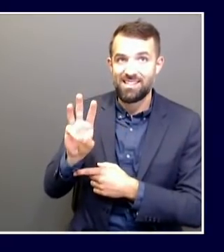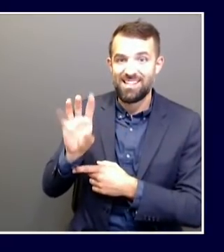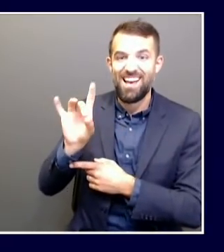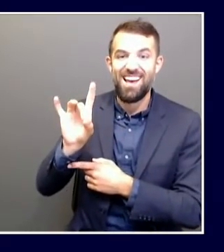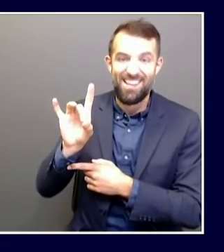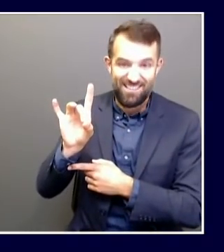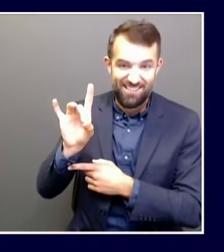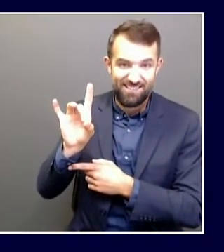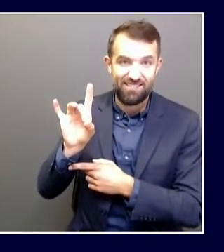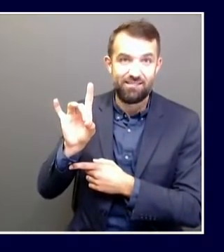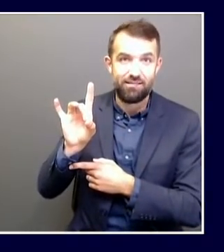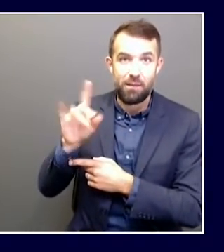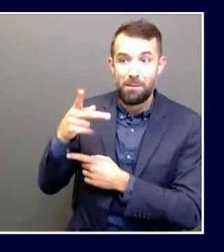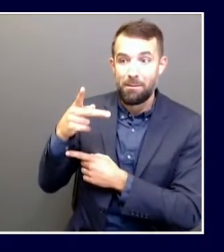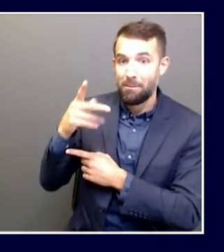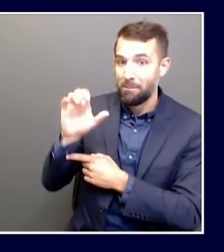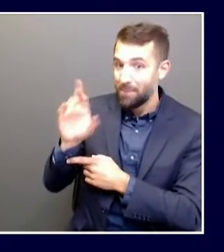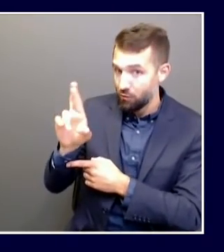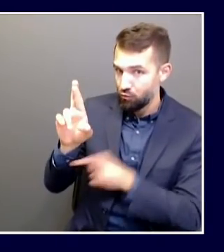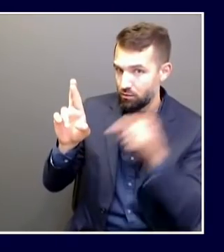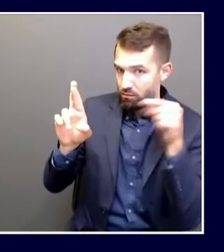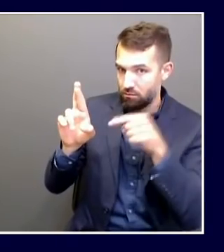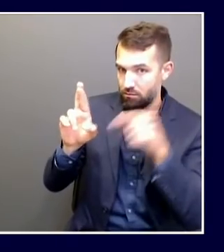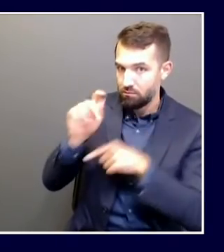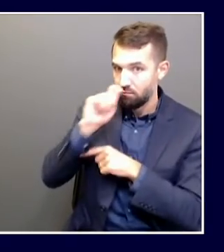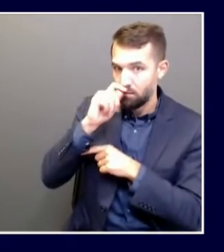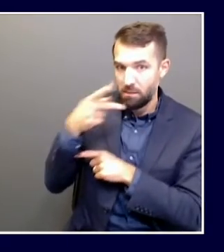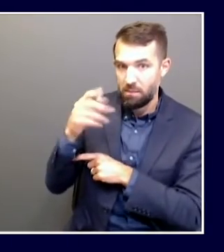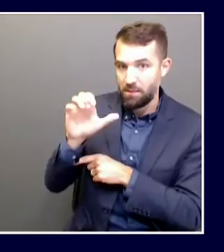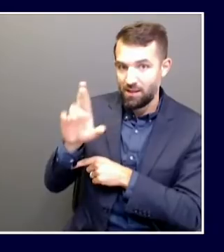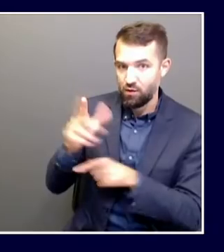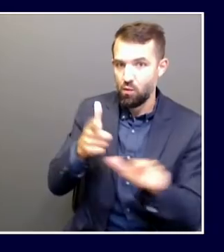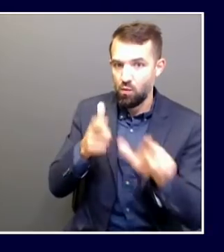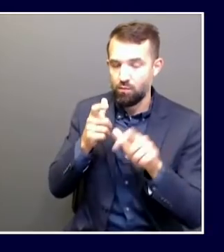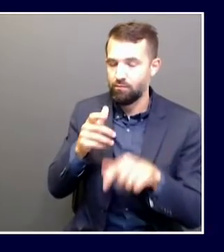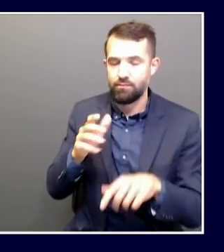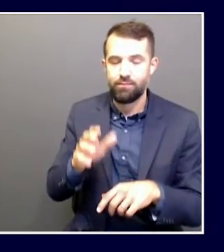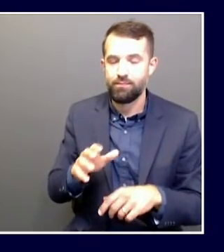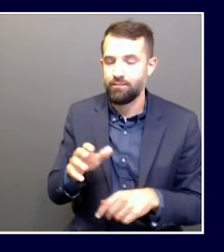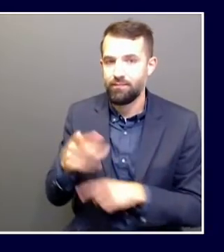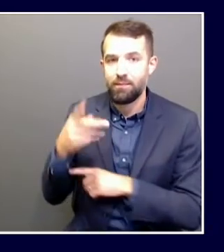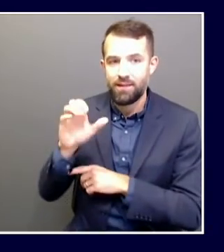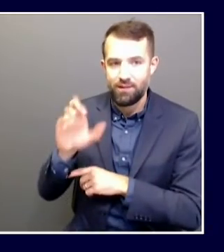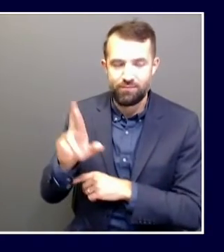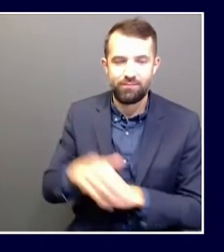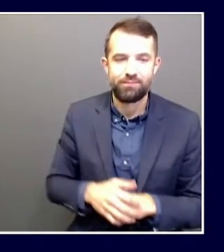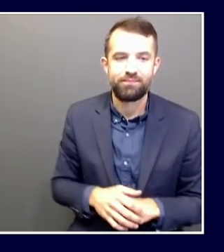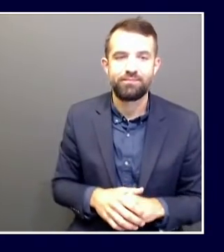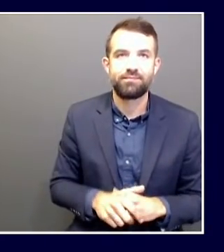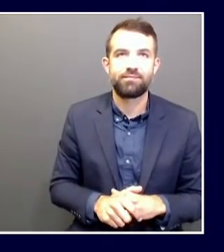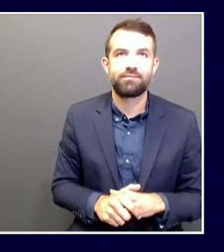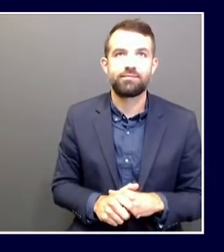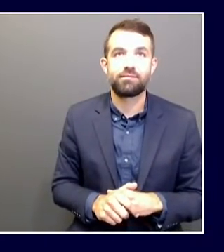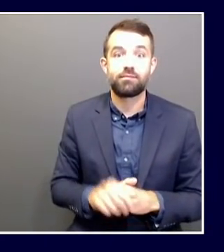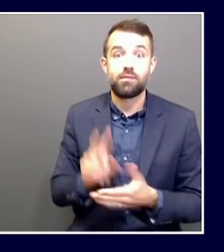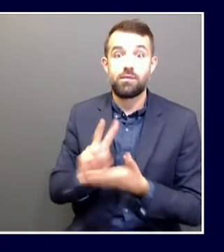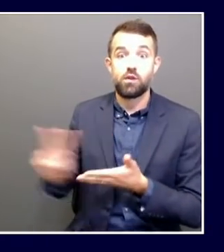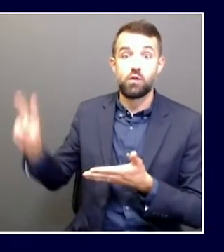PCR tests for every 100,000 people in the state. 2 weeks ago, that number stood